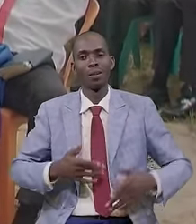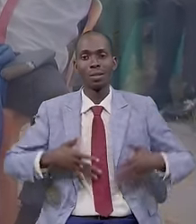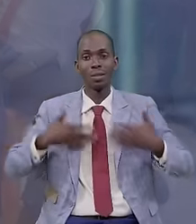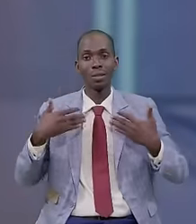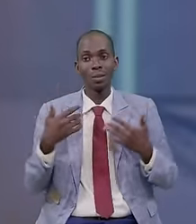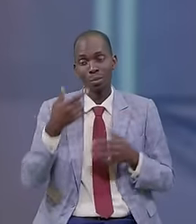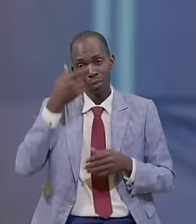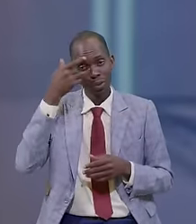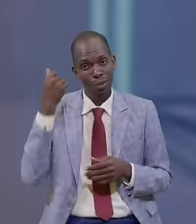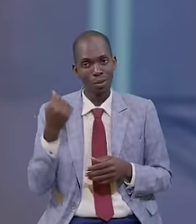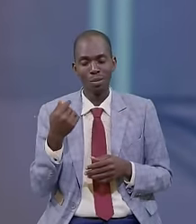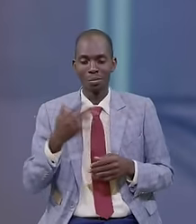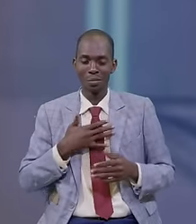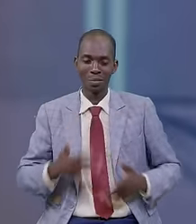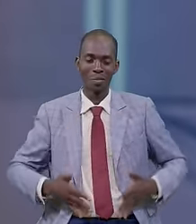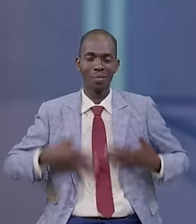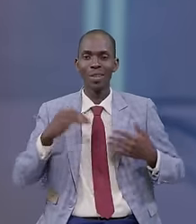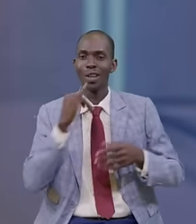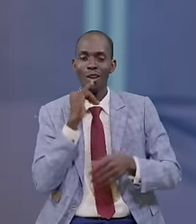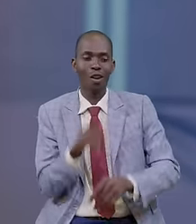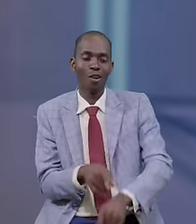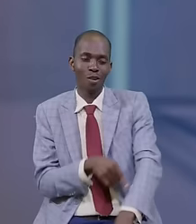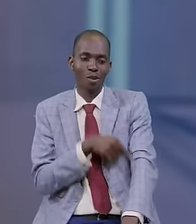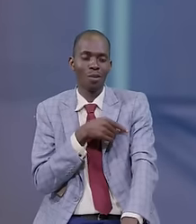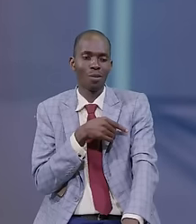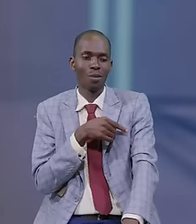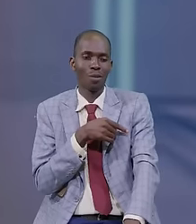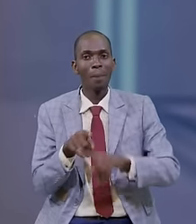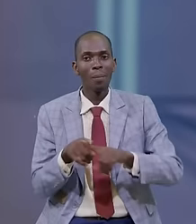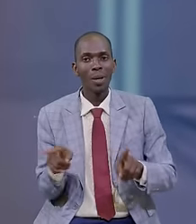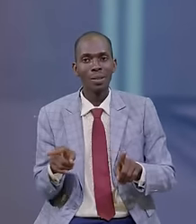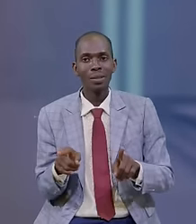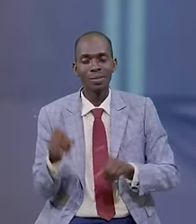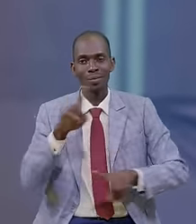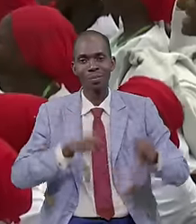long already. But somebody help me shout longer.